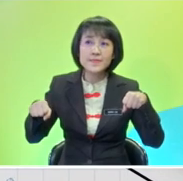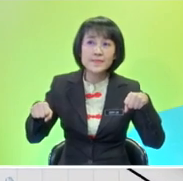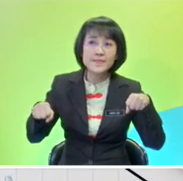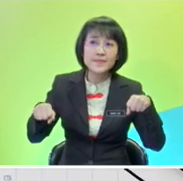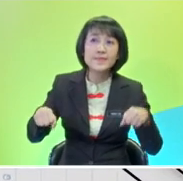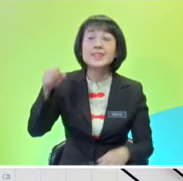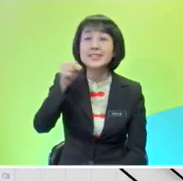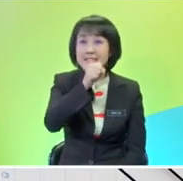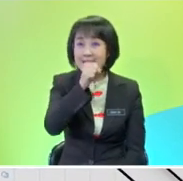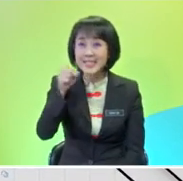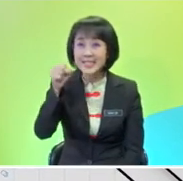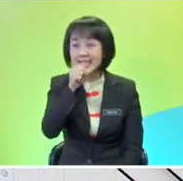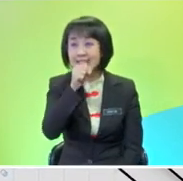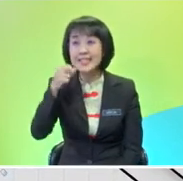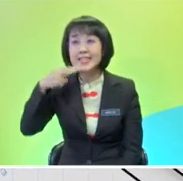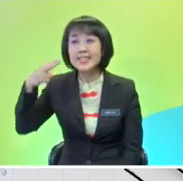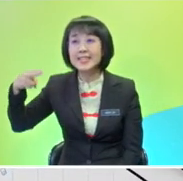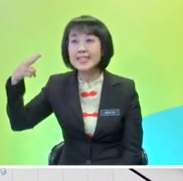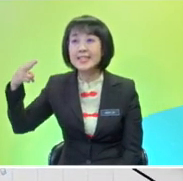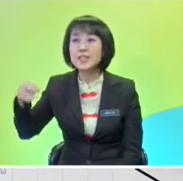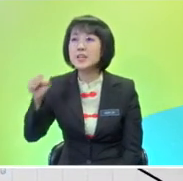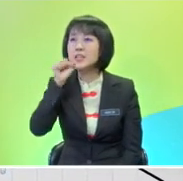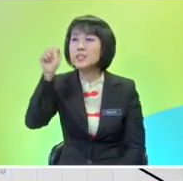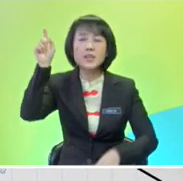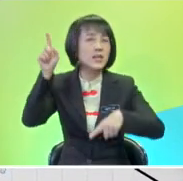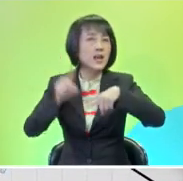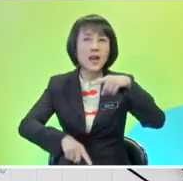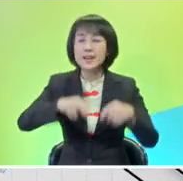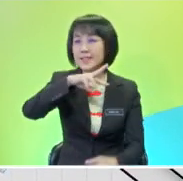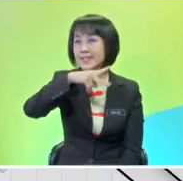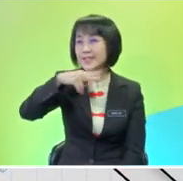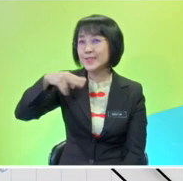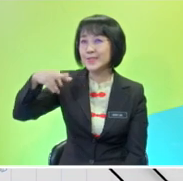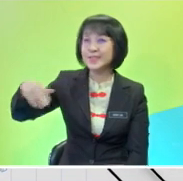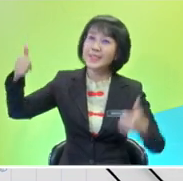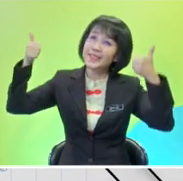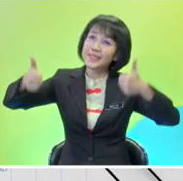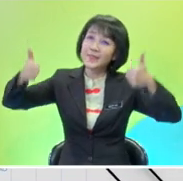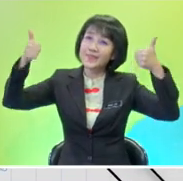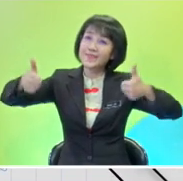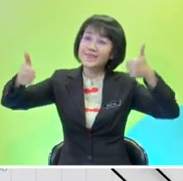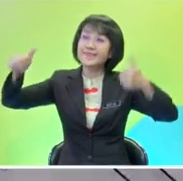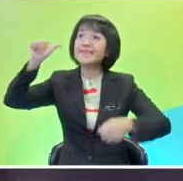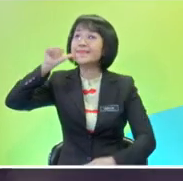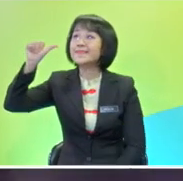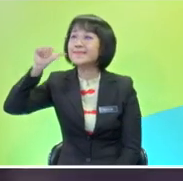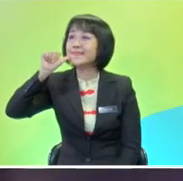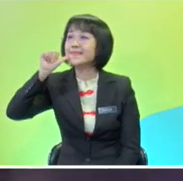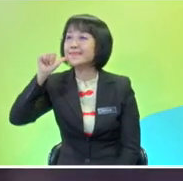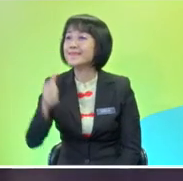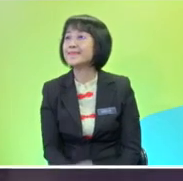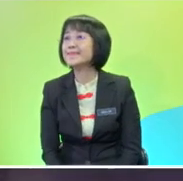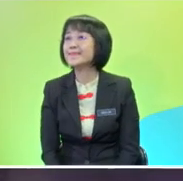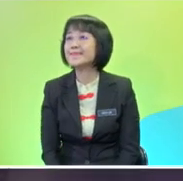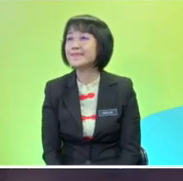She can sing. And she can't swim. Wow, well good job. Well done, Irene. Okay, let's have